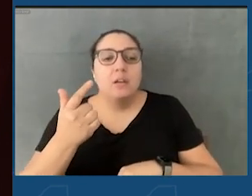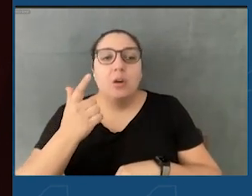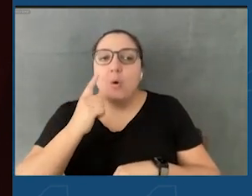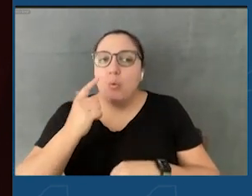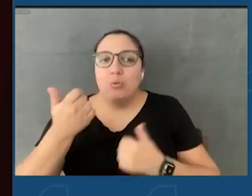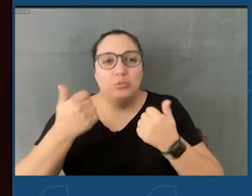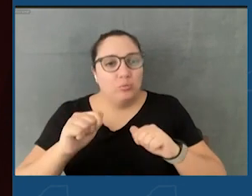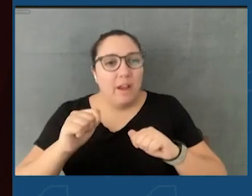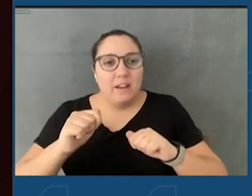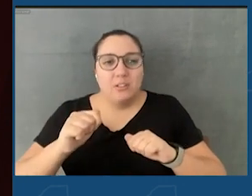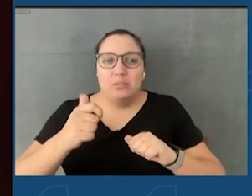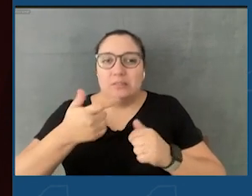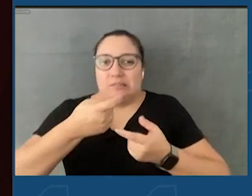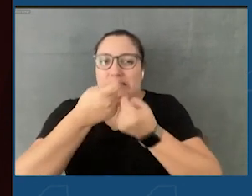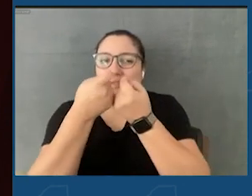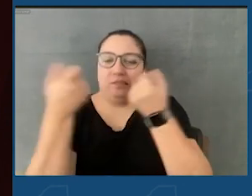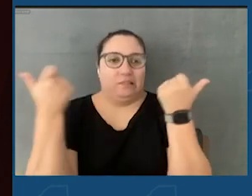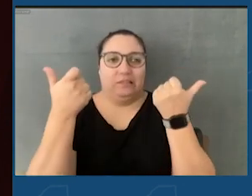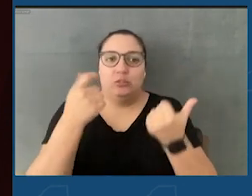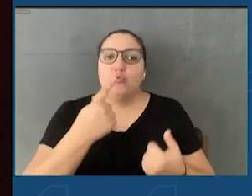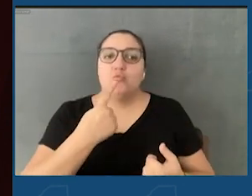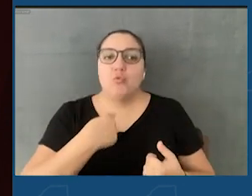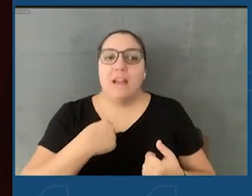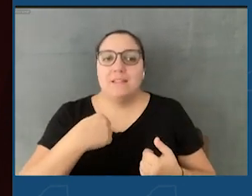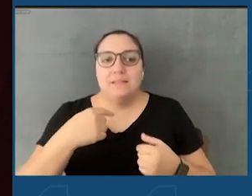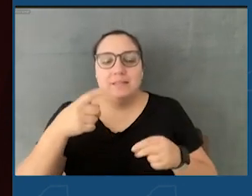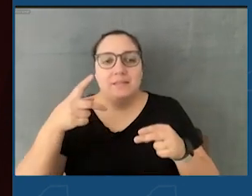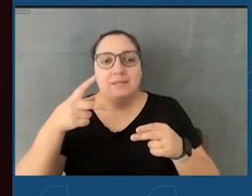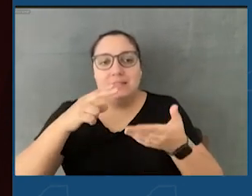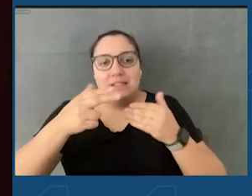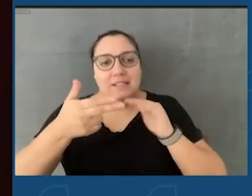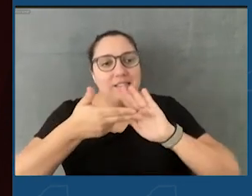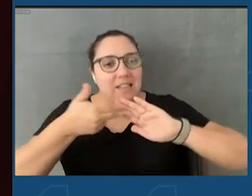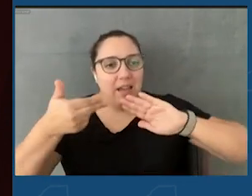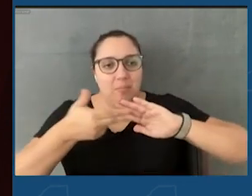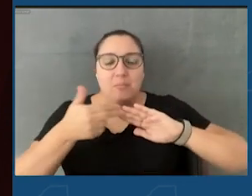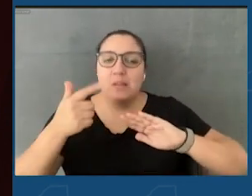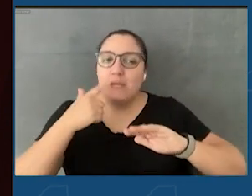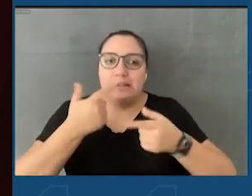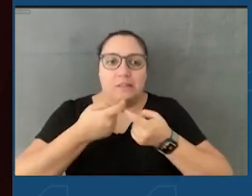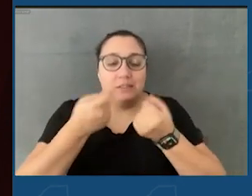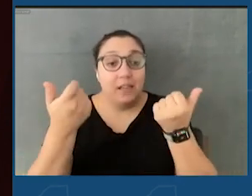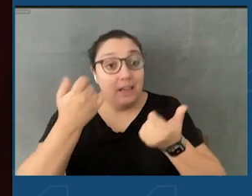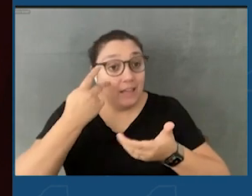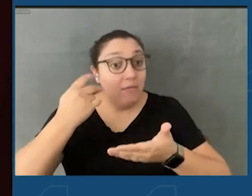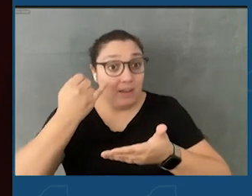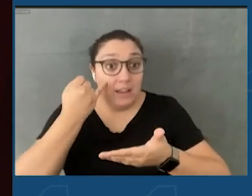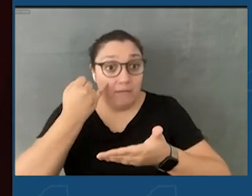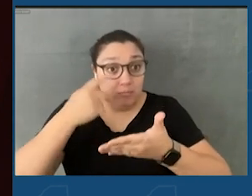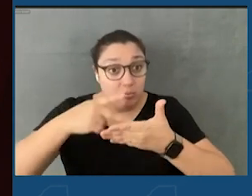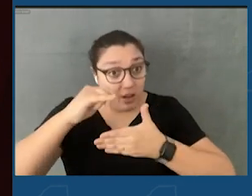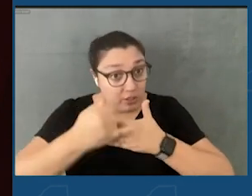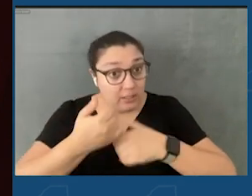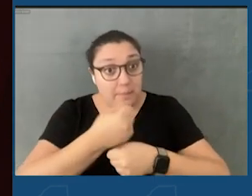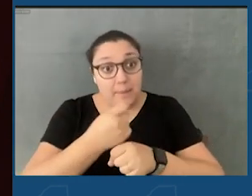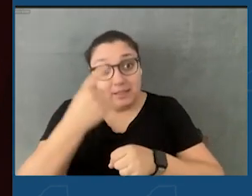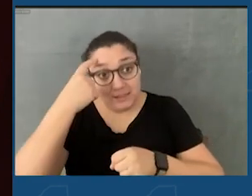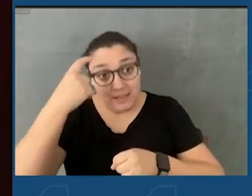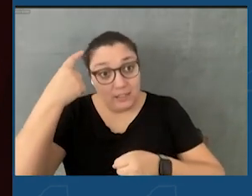we can. And if there's projects that make sense for a community and a developer has a plan, wants to go